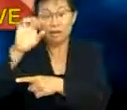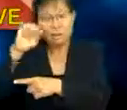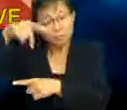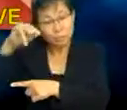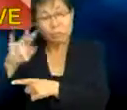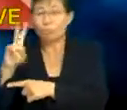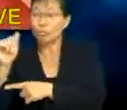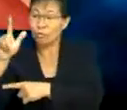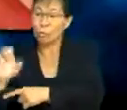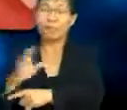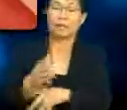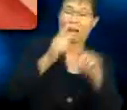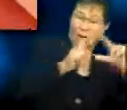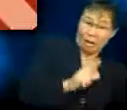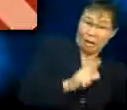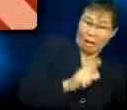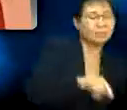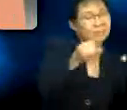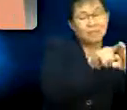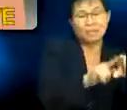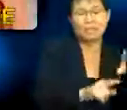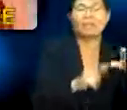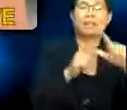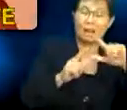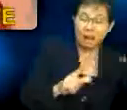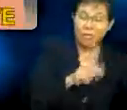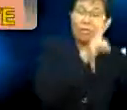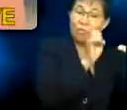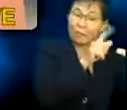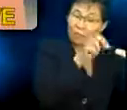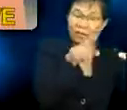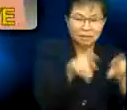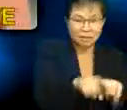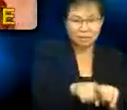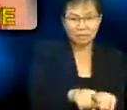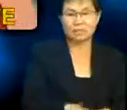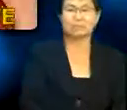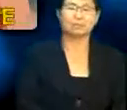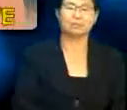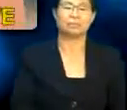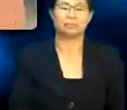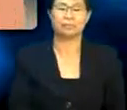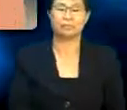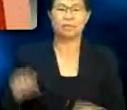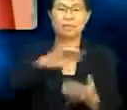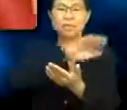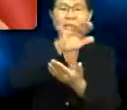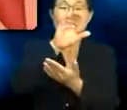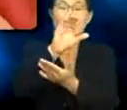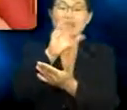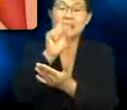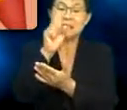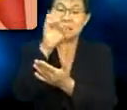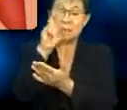valve. So too is the left atrium and the left ventricle. Semilunar valves